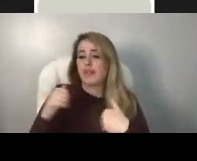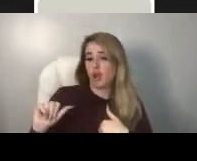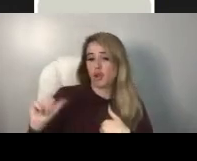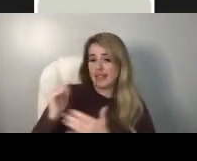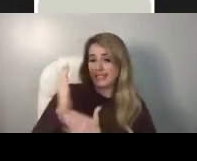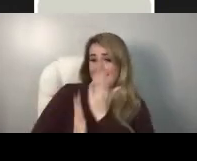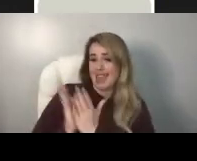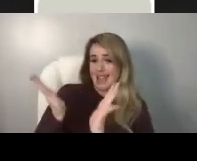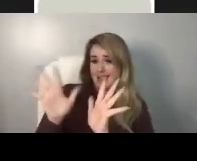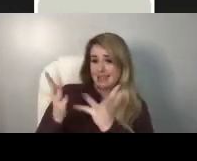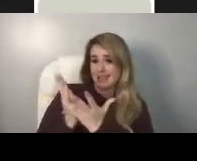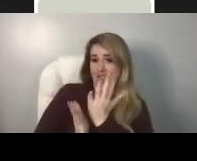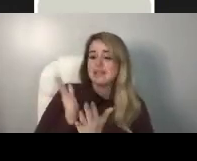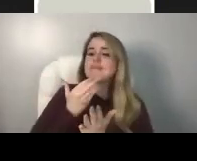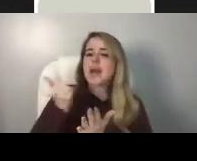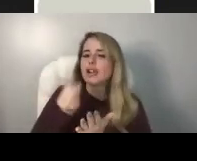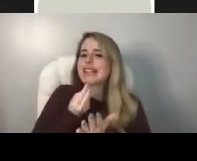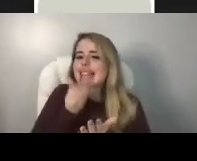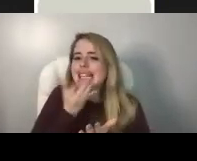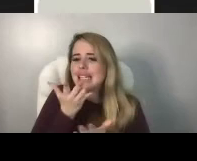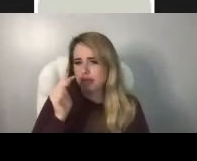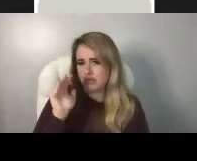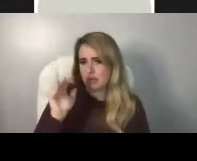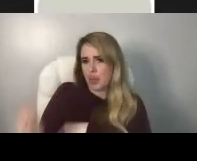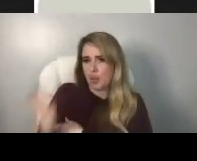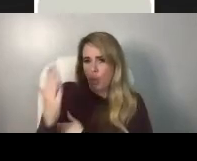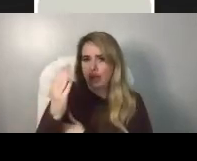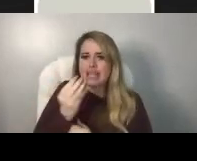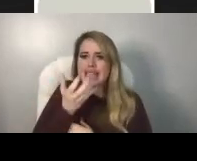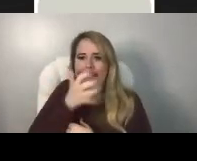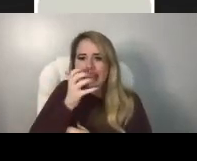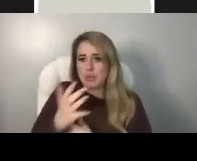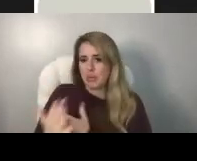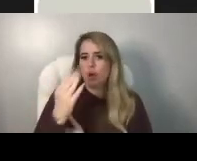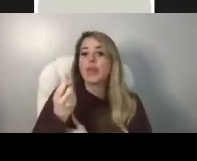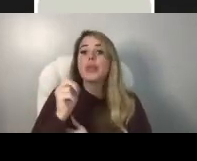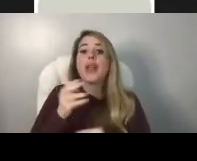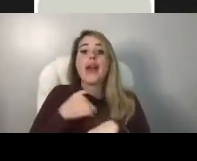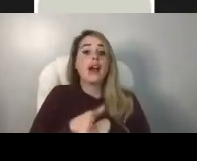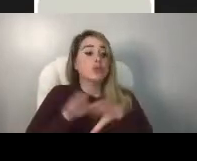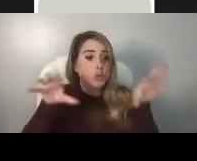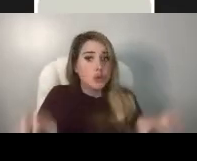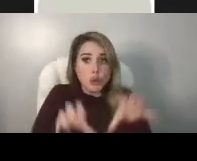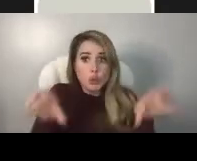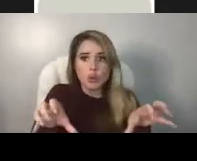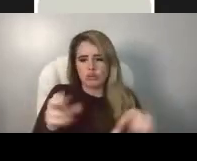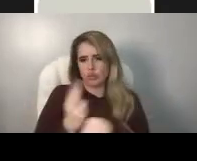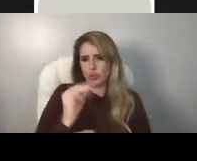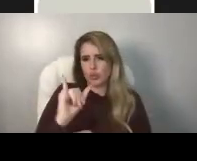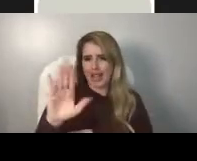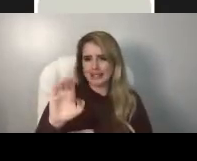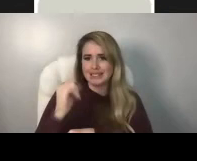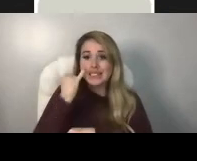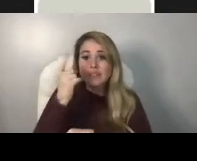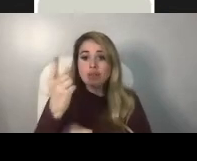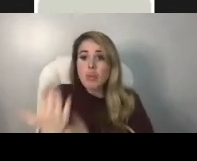do better with heat in the morning and then ice after they do something. When you wake up and your hands are stiff